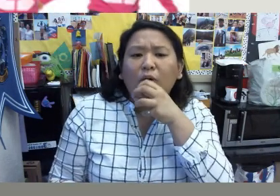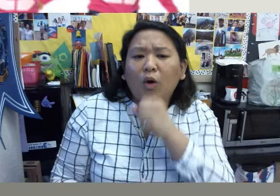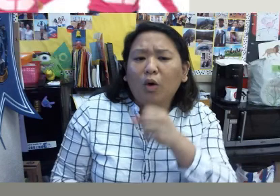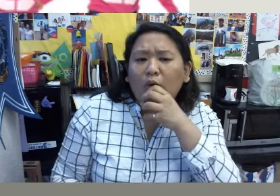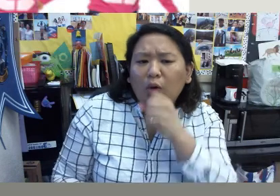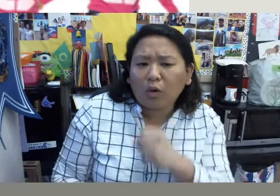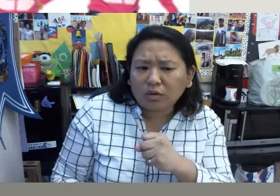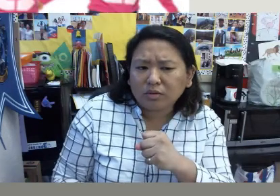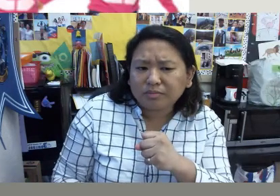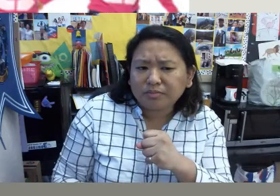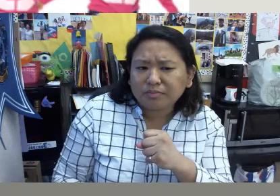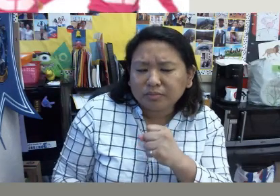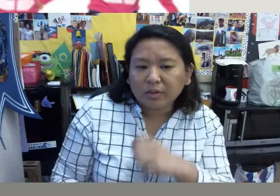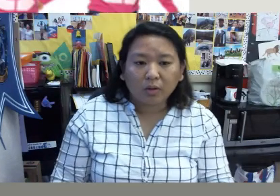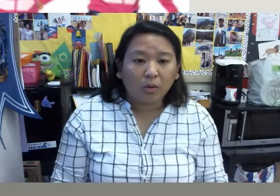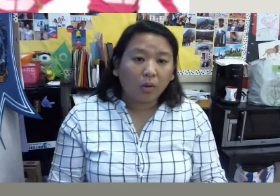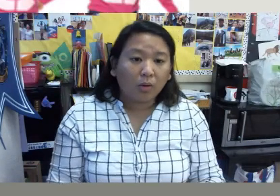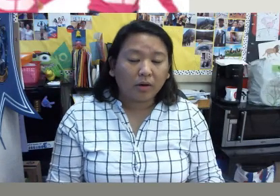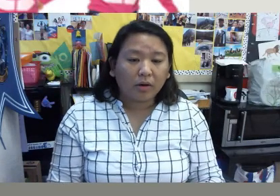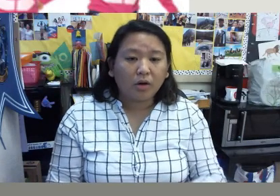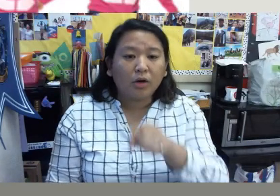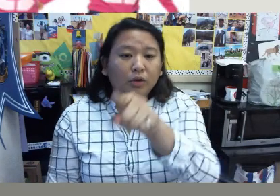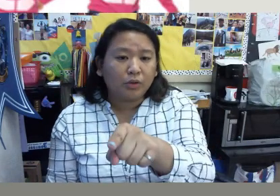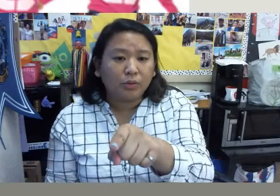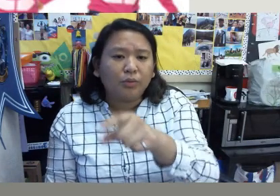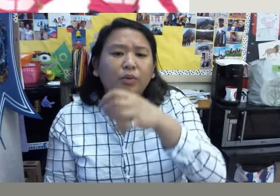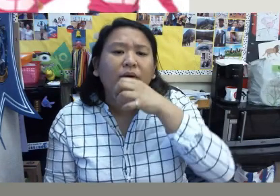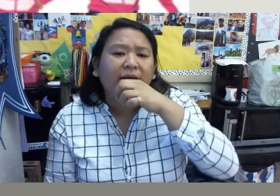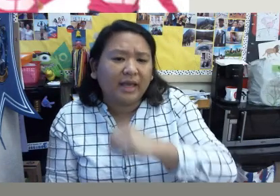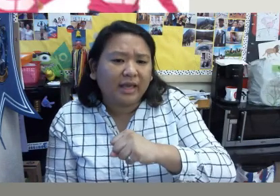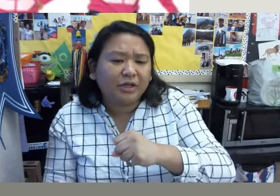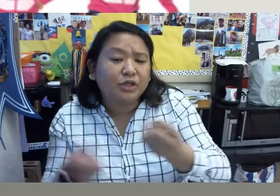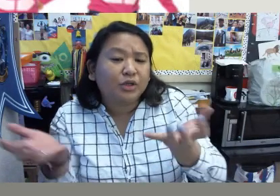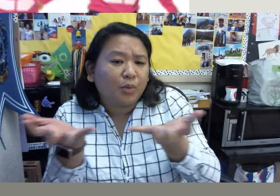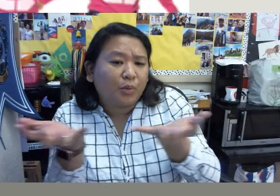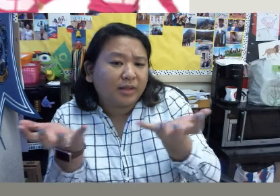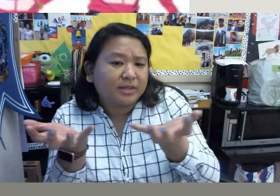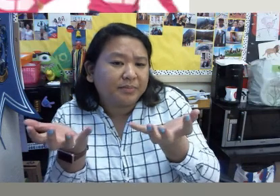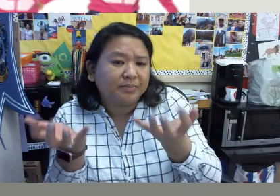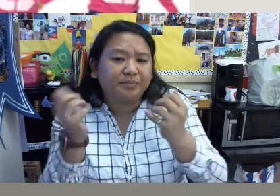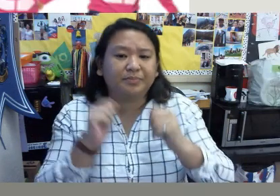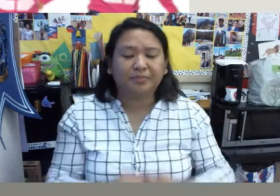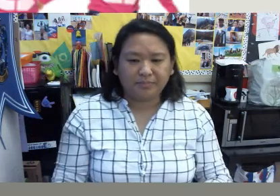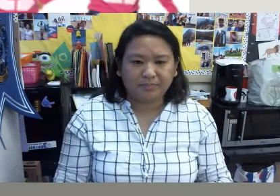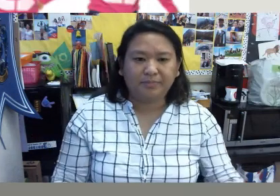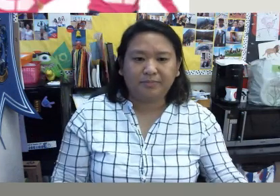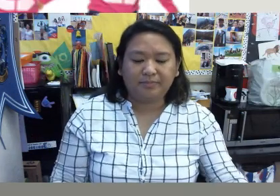You, old, or you age what?